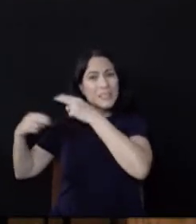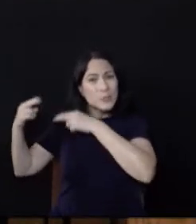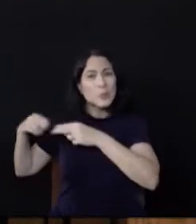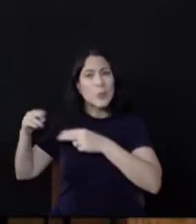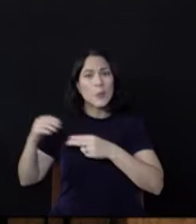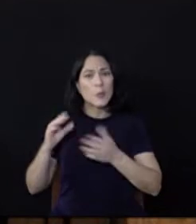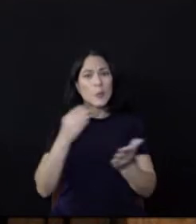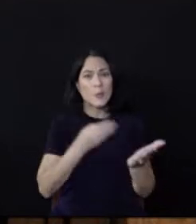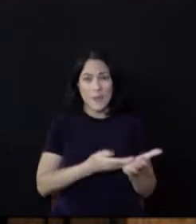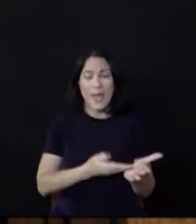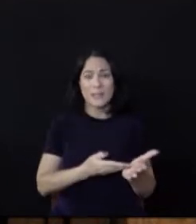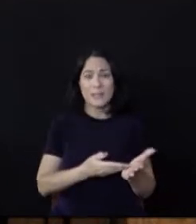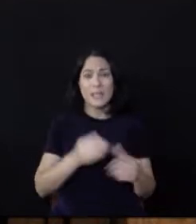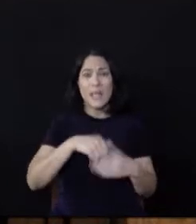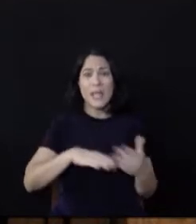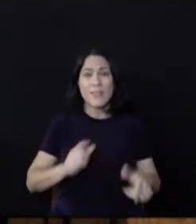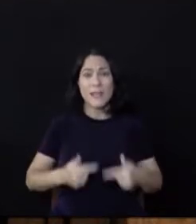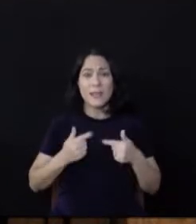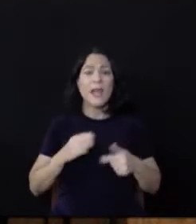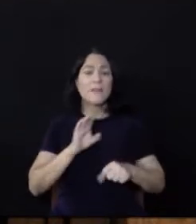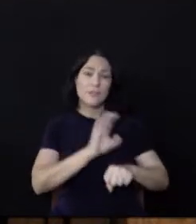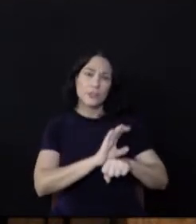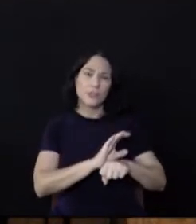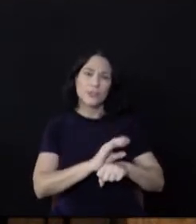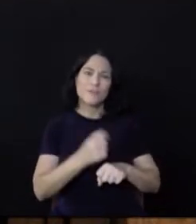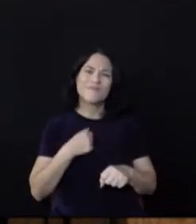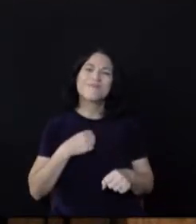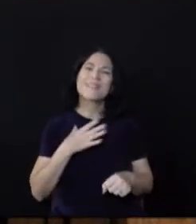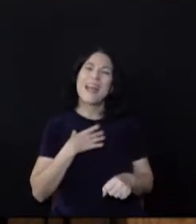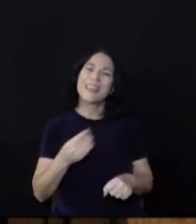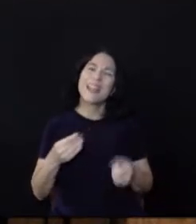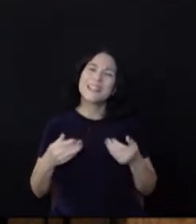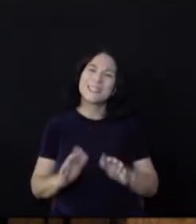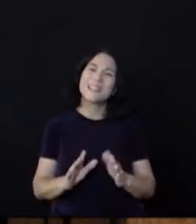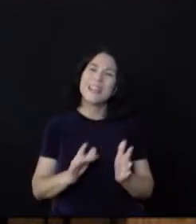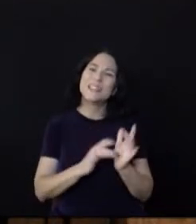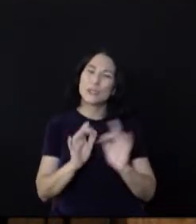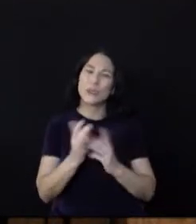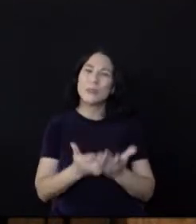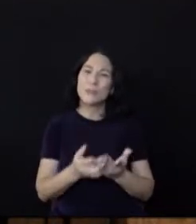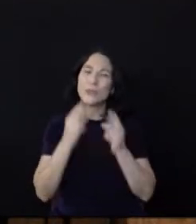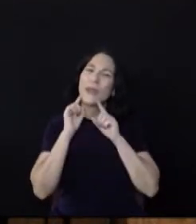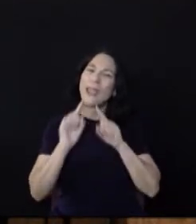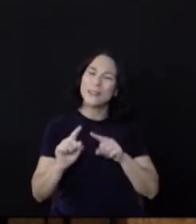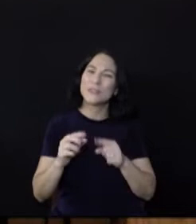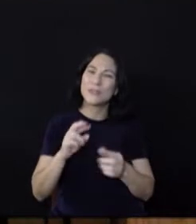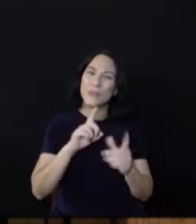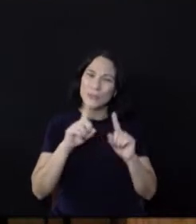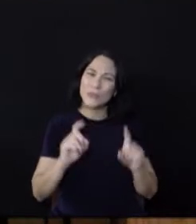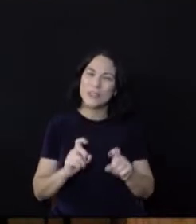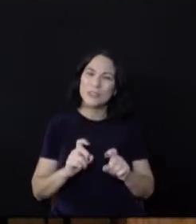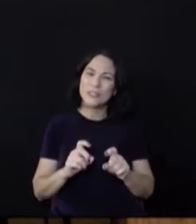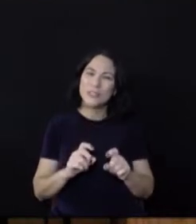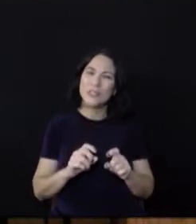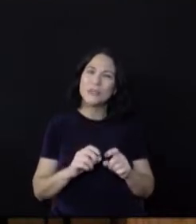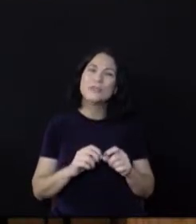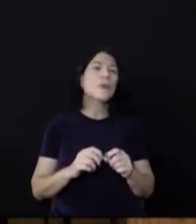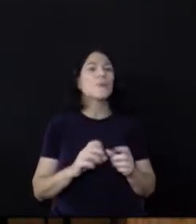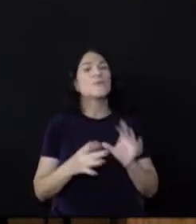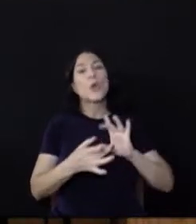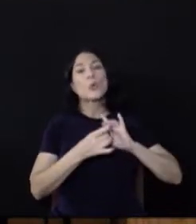church? Whenever possible, I like to let Scripture answer questions like that. And so according to the Apostle Paul, as we shall